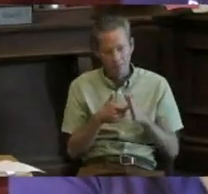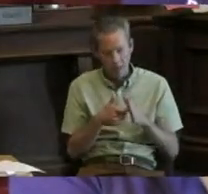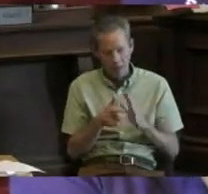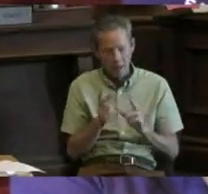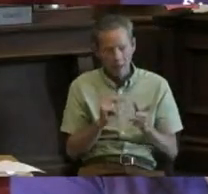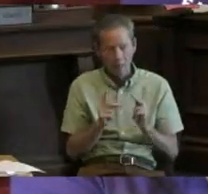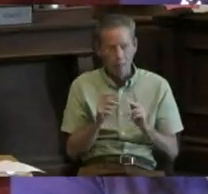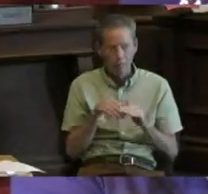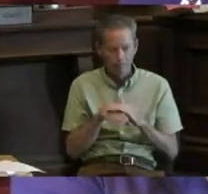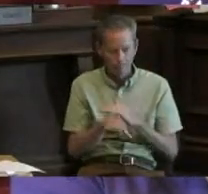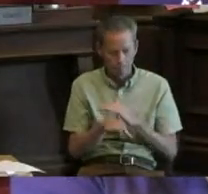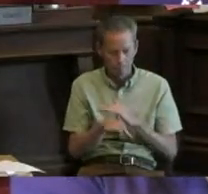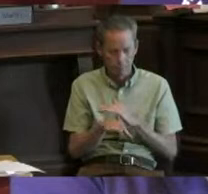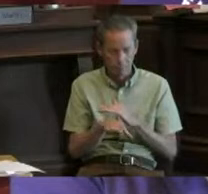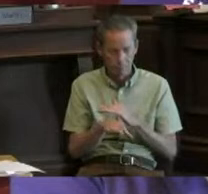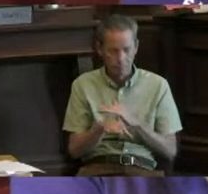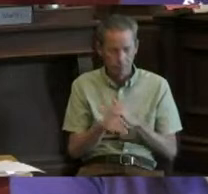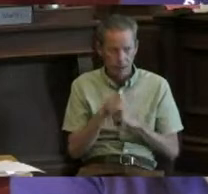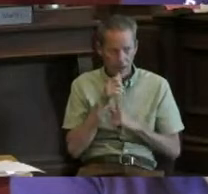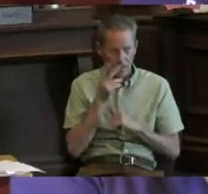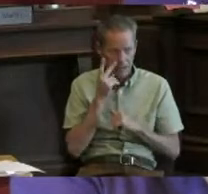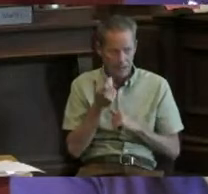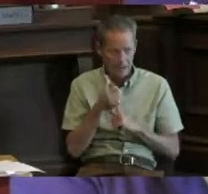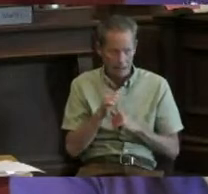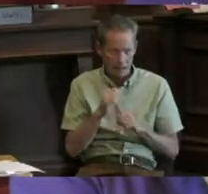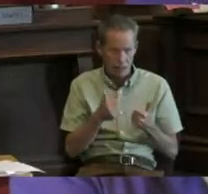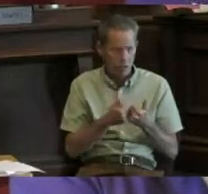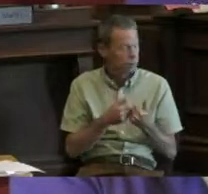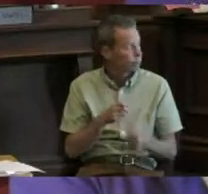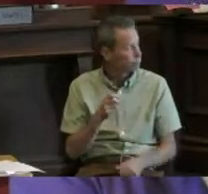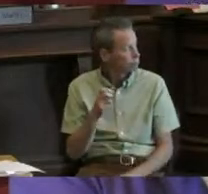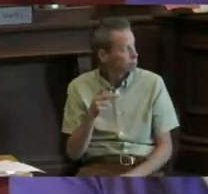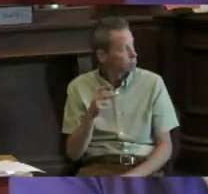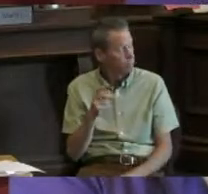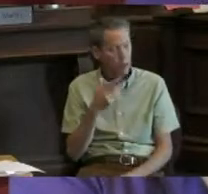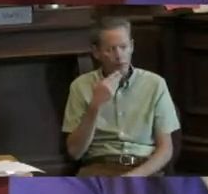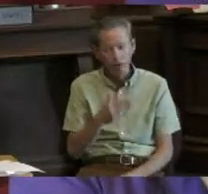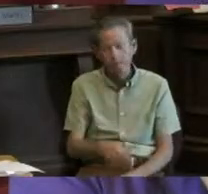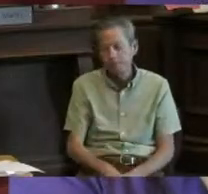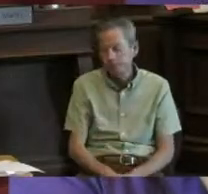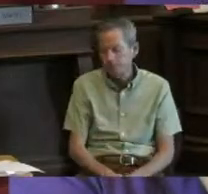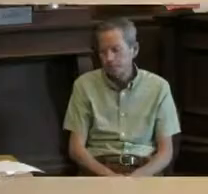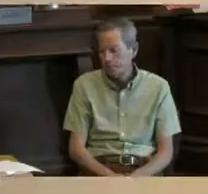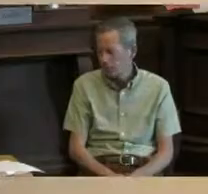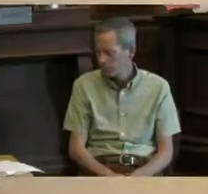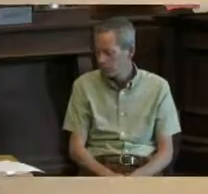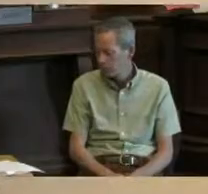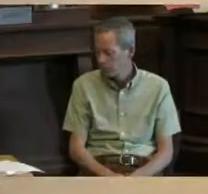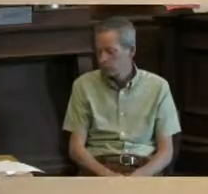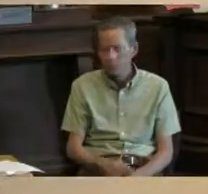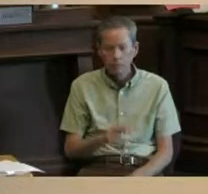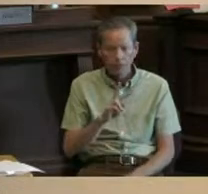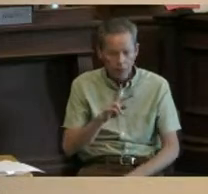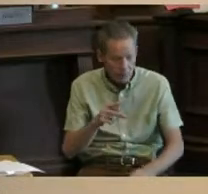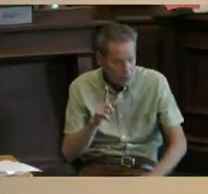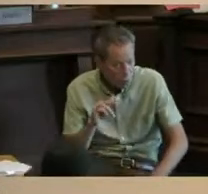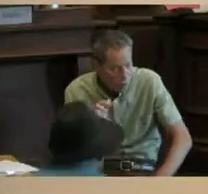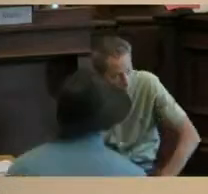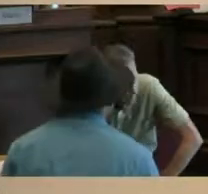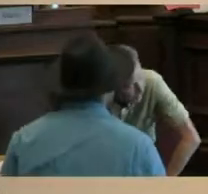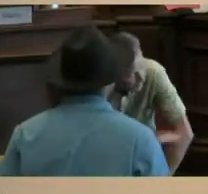getting people in the door, I personally haven't seen that in any of our projects. Thank you. Council Vice President?